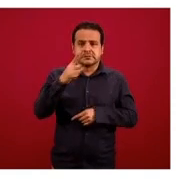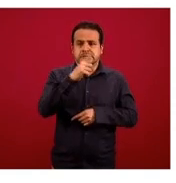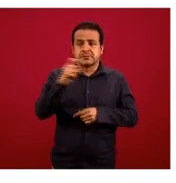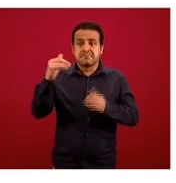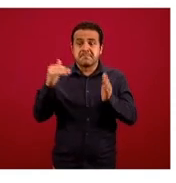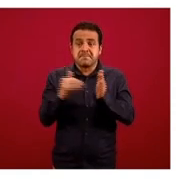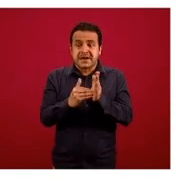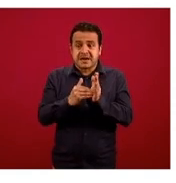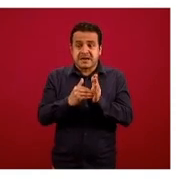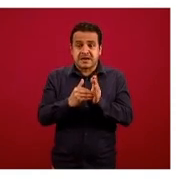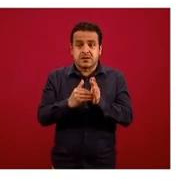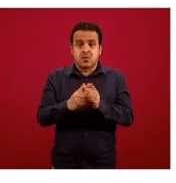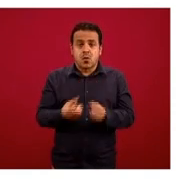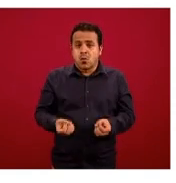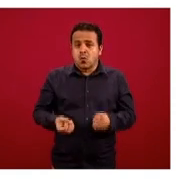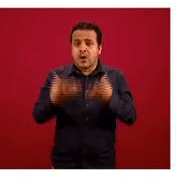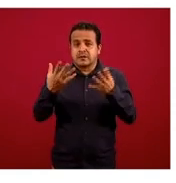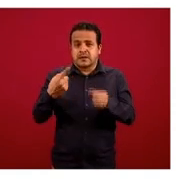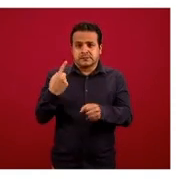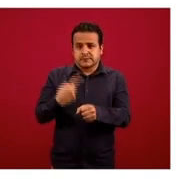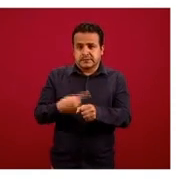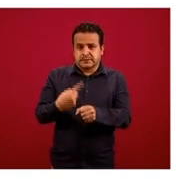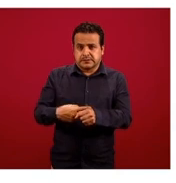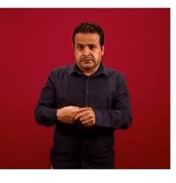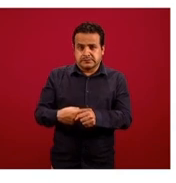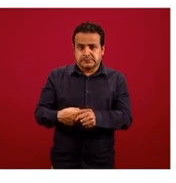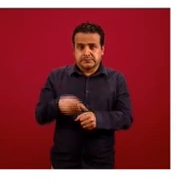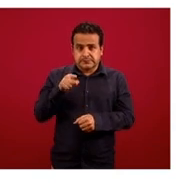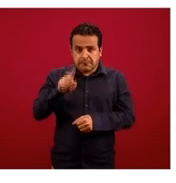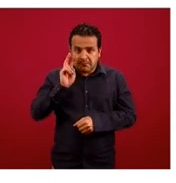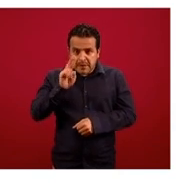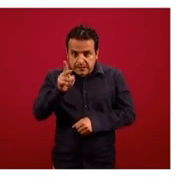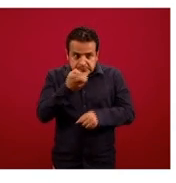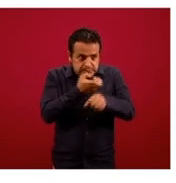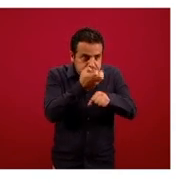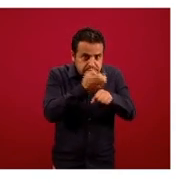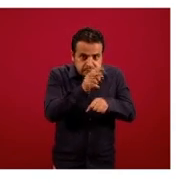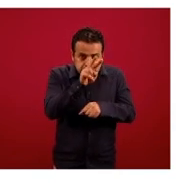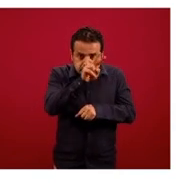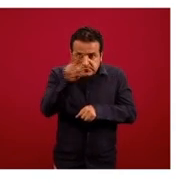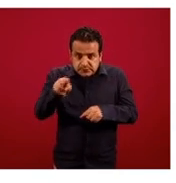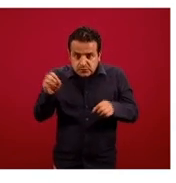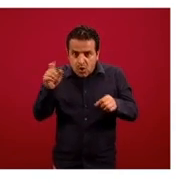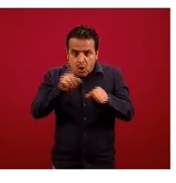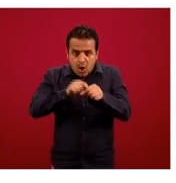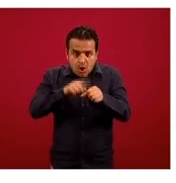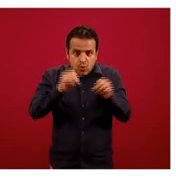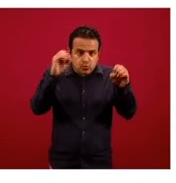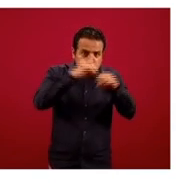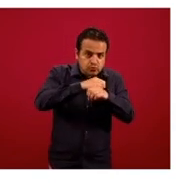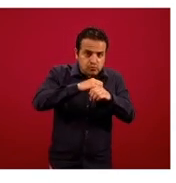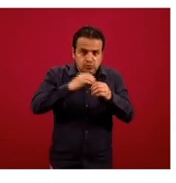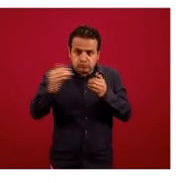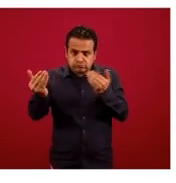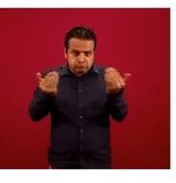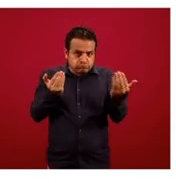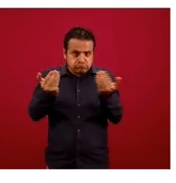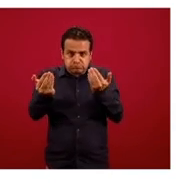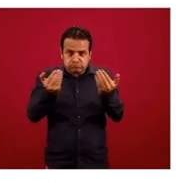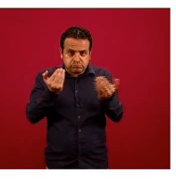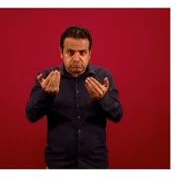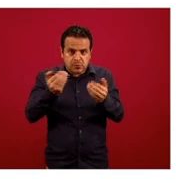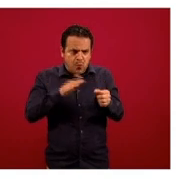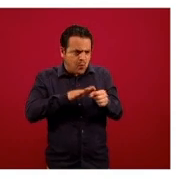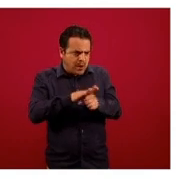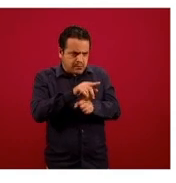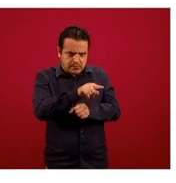calculated on the basis of 100,000 inhabitants, and this is really a good instrument that allows us